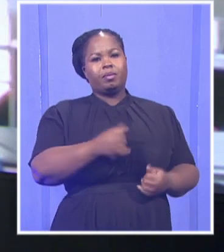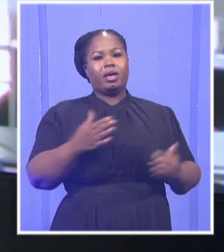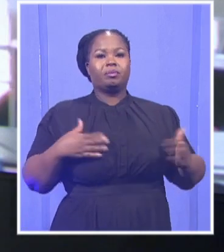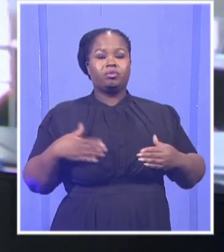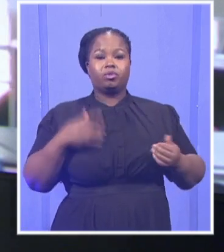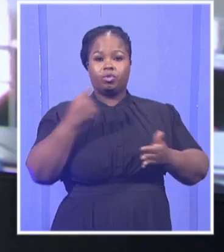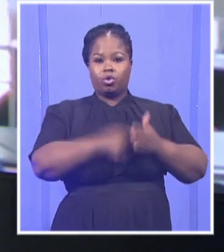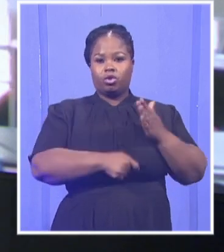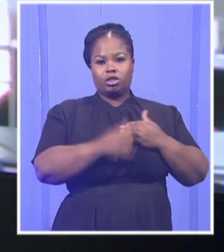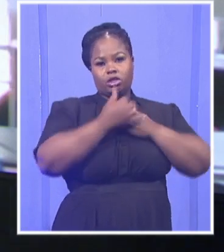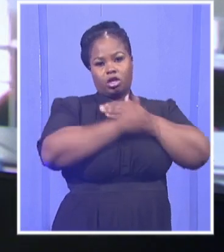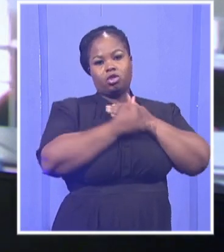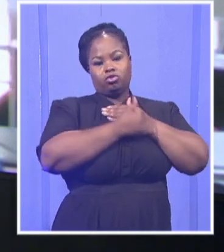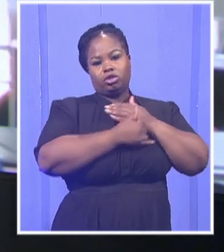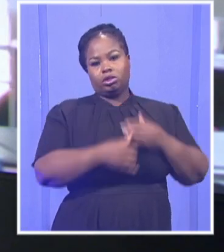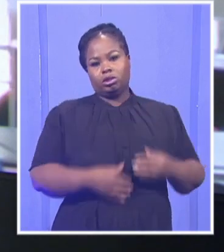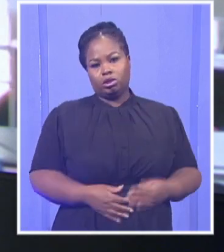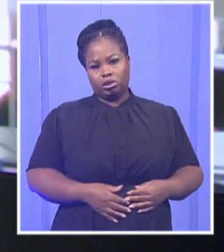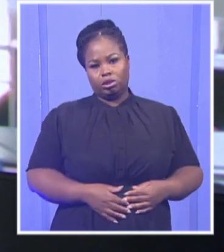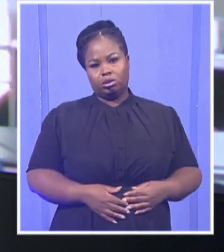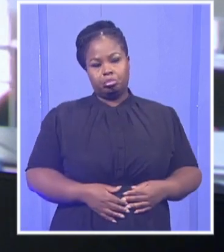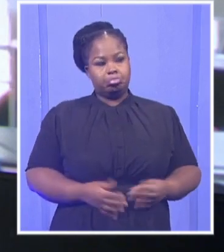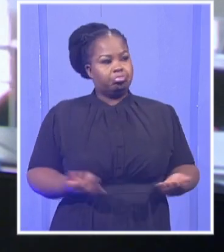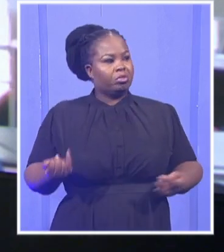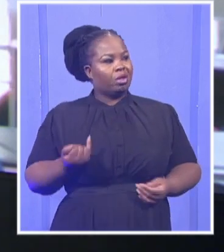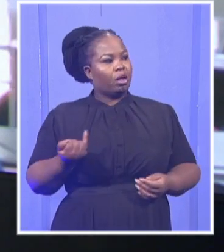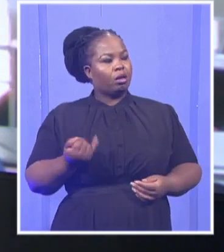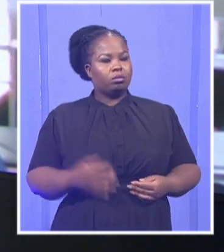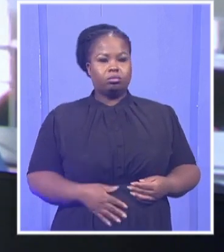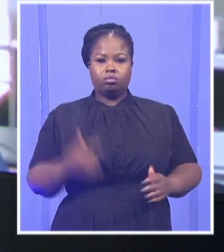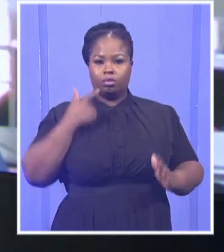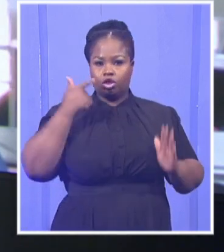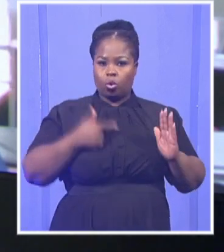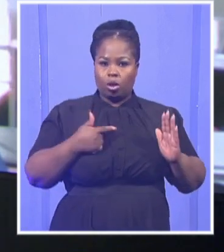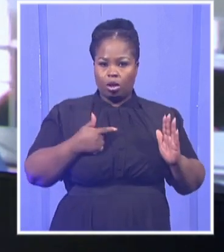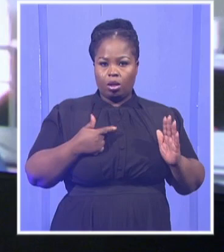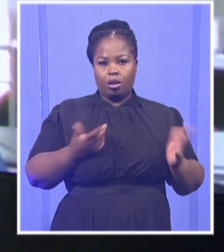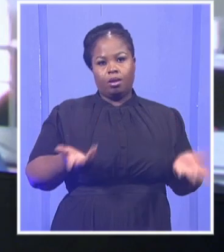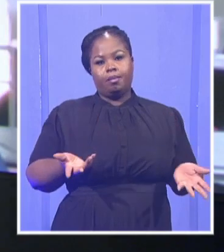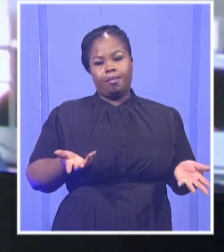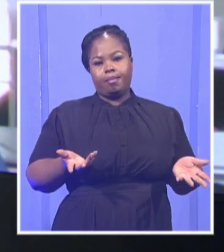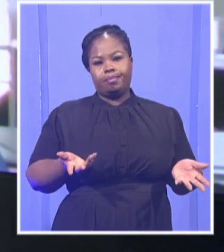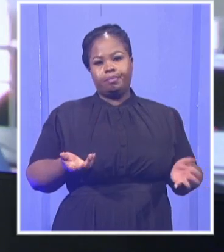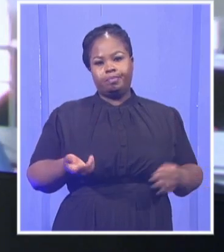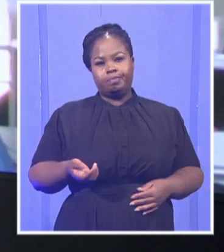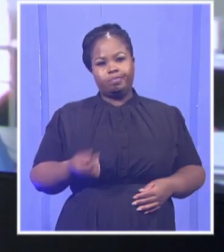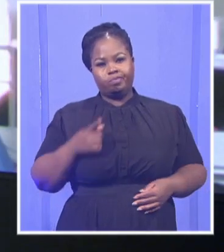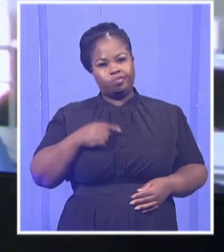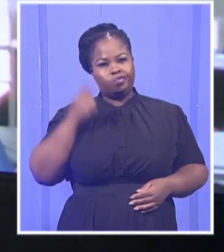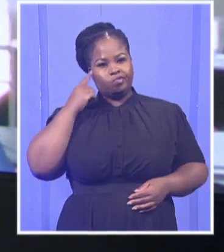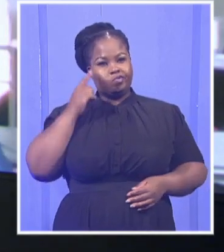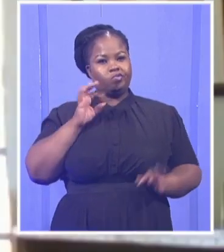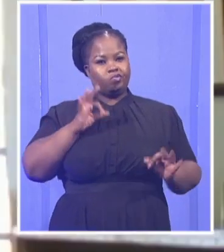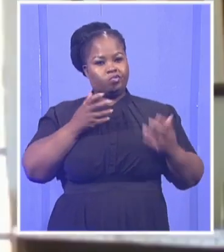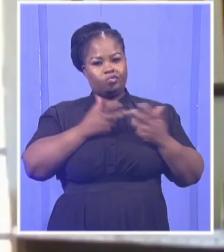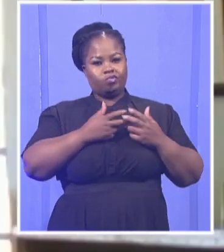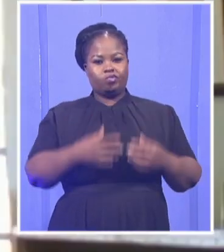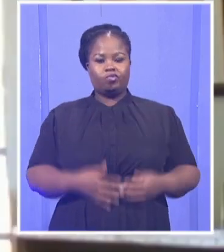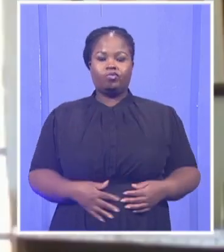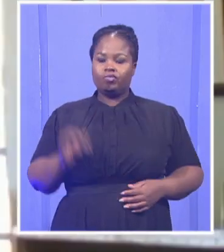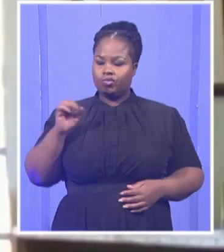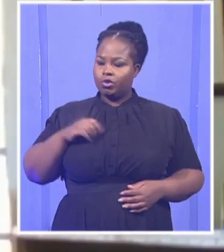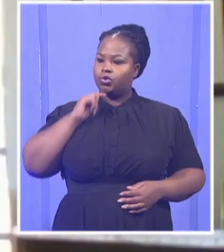in the country, such as the fuel levies, for argument's sake? Is there any merit to that? Without a